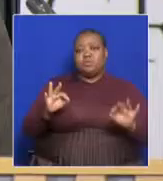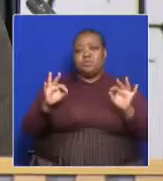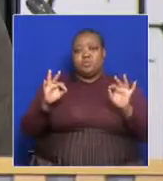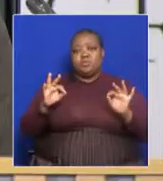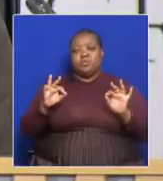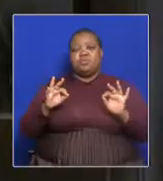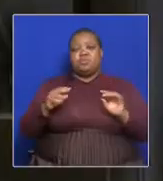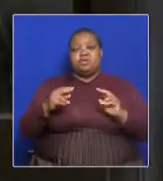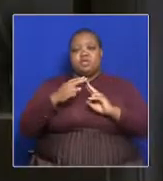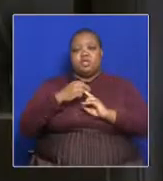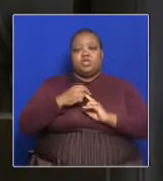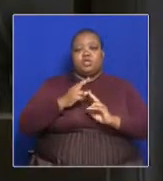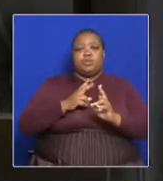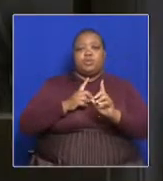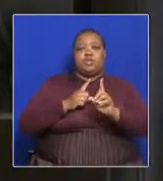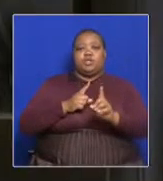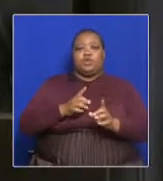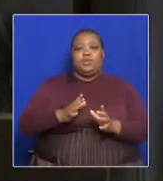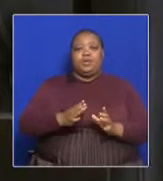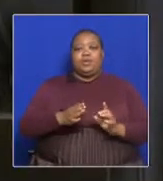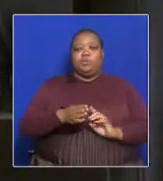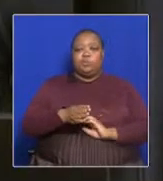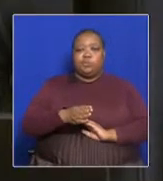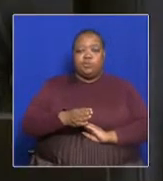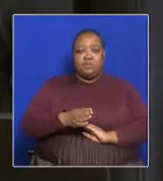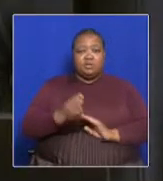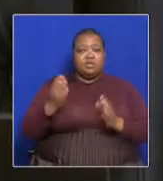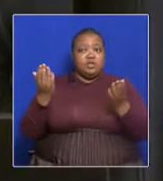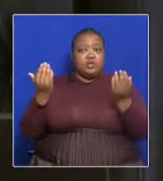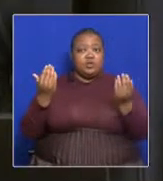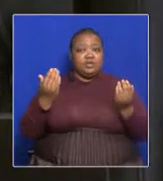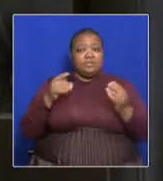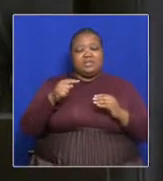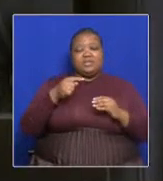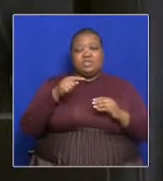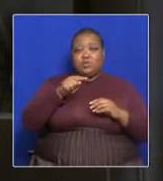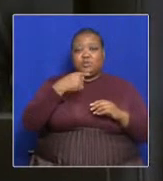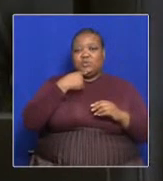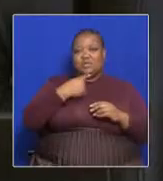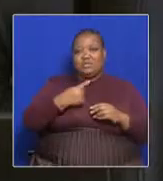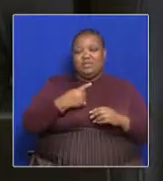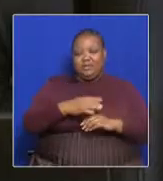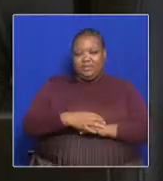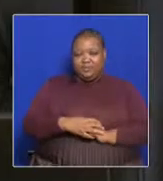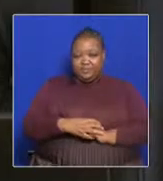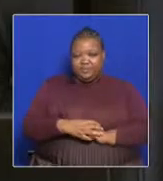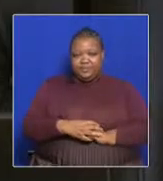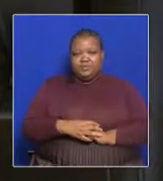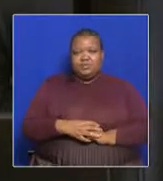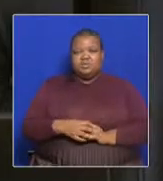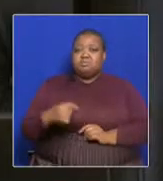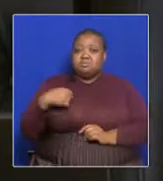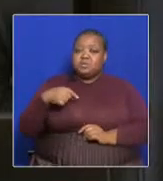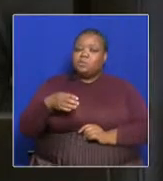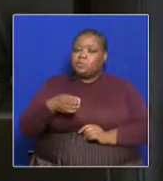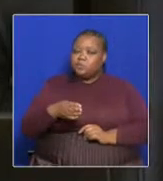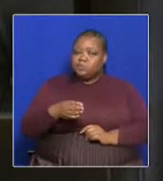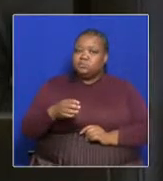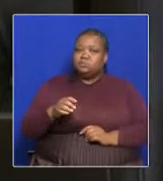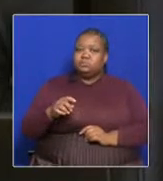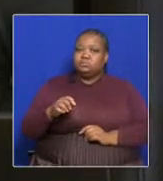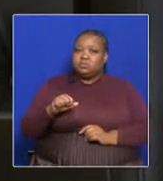there. Indeed. Yes. I would expect you to say, I must have been in the room, even if I don't have